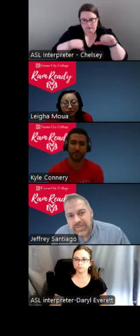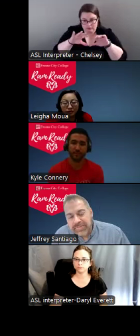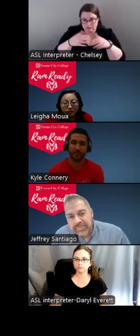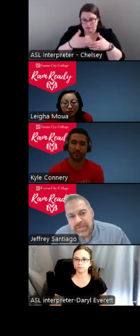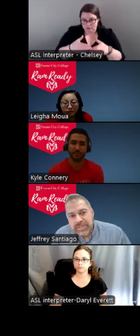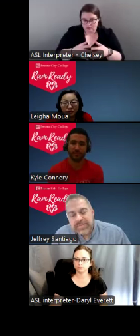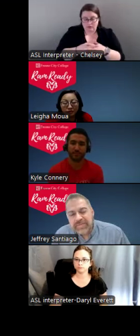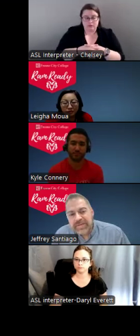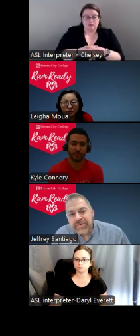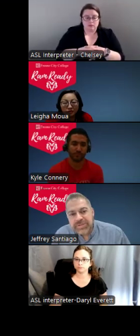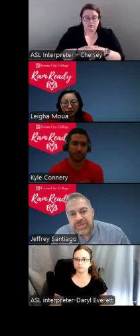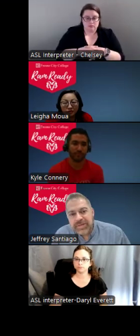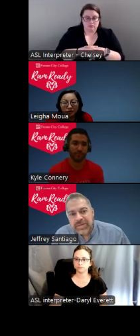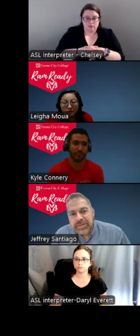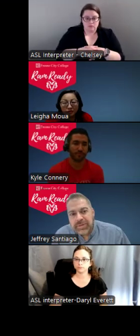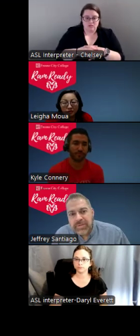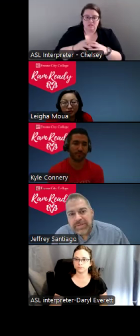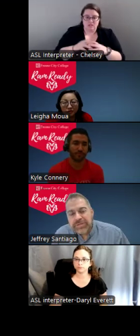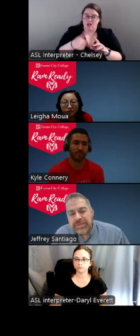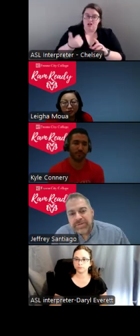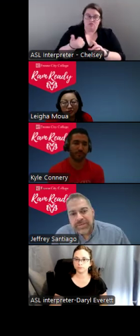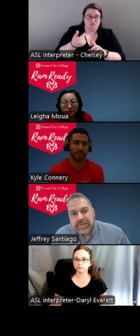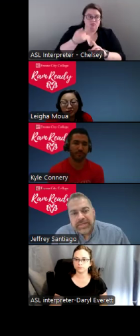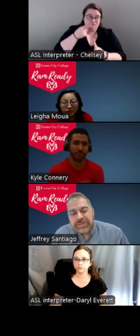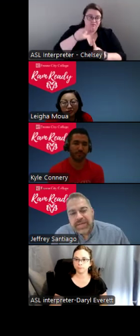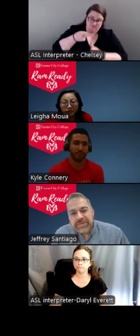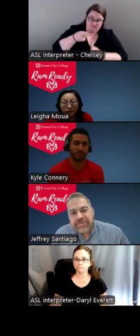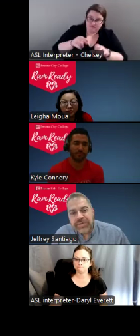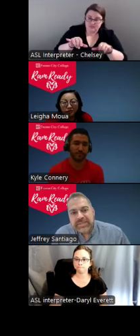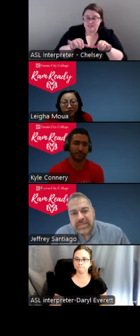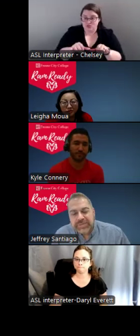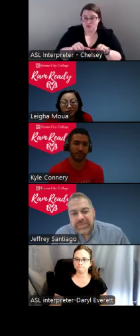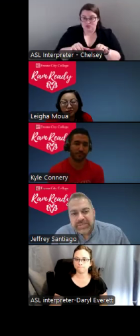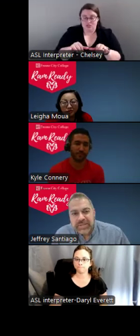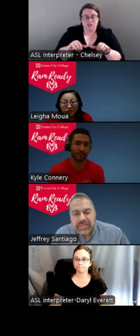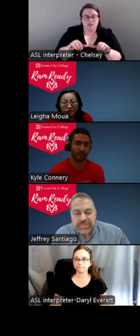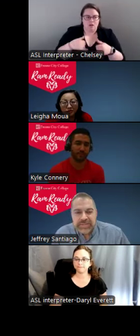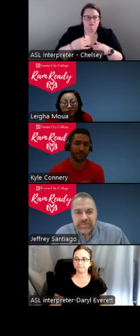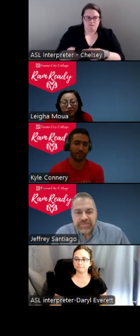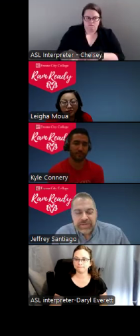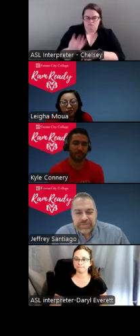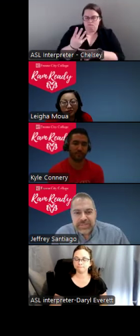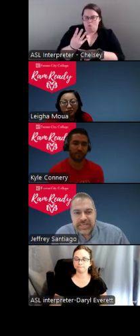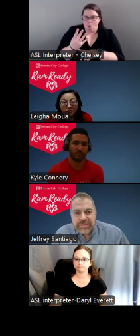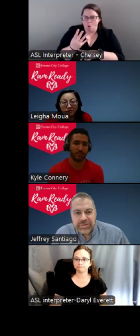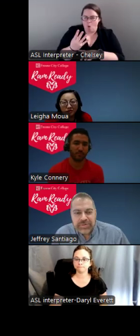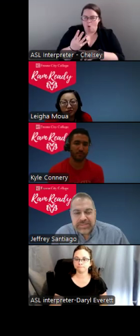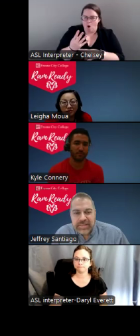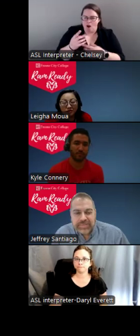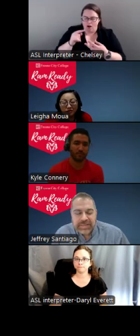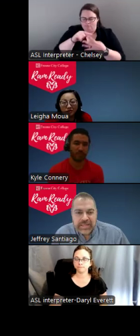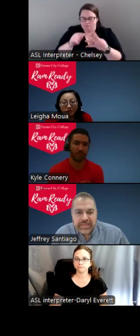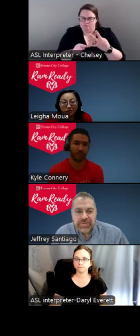things specifically for engineering, engineering has 4 exemptions, specifically with Fresno State. So you're exempt, meaning that you don't